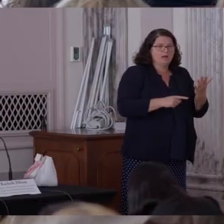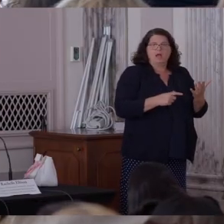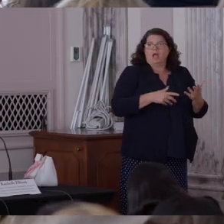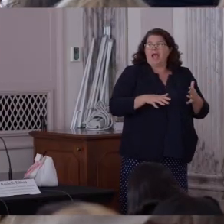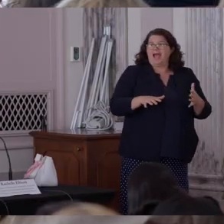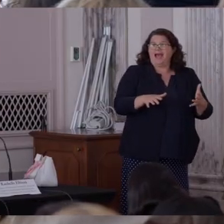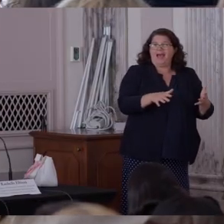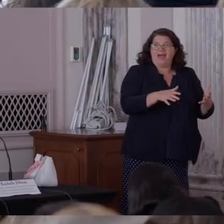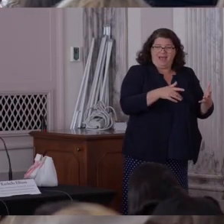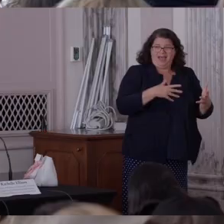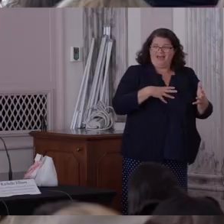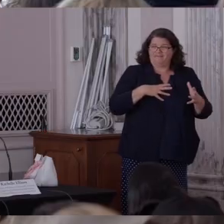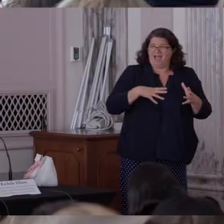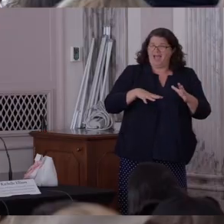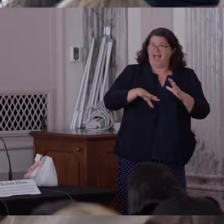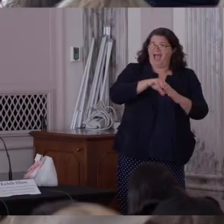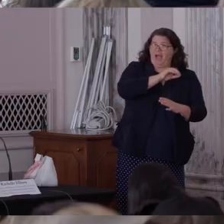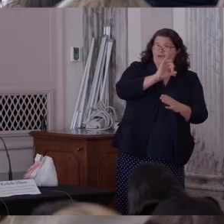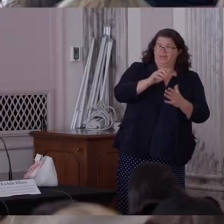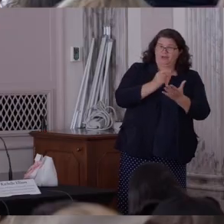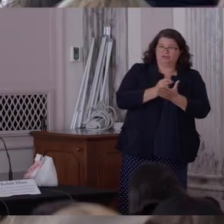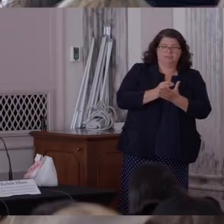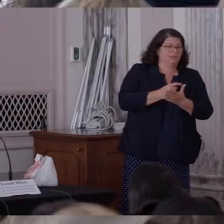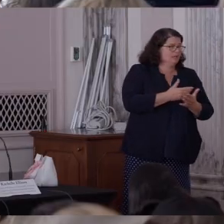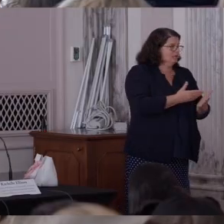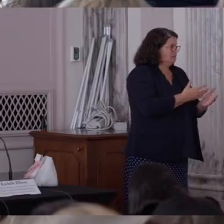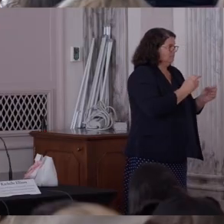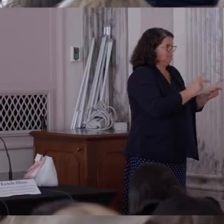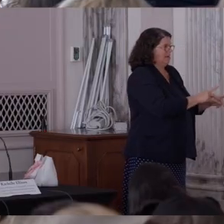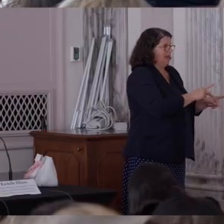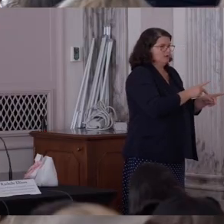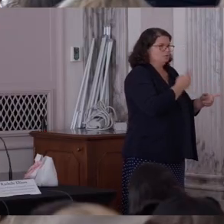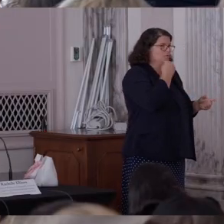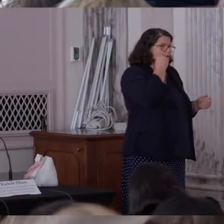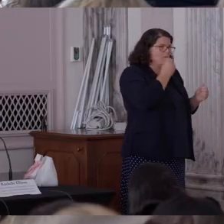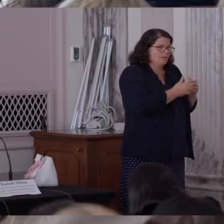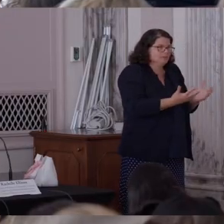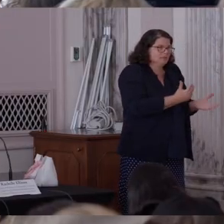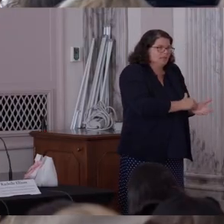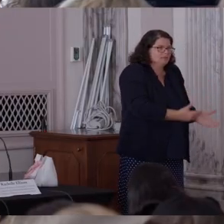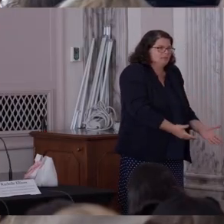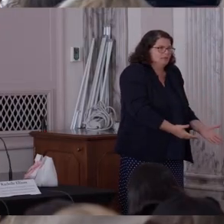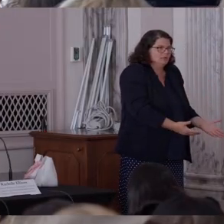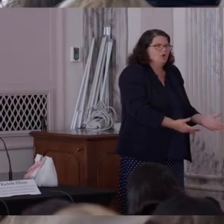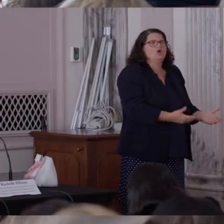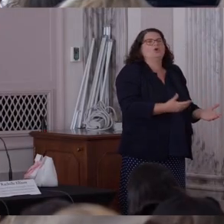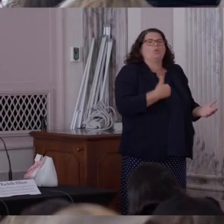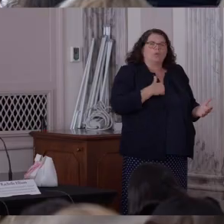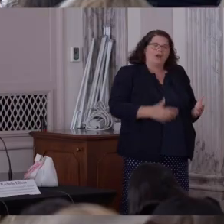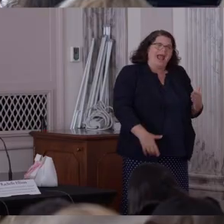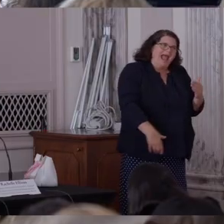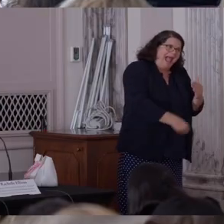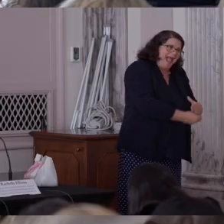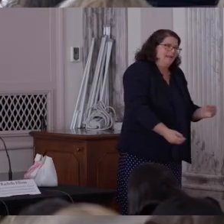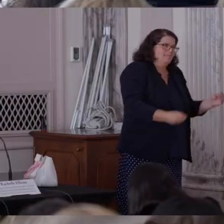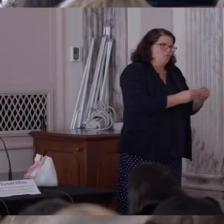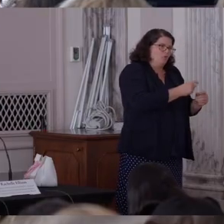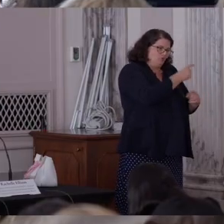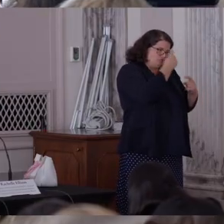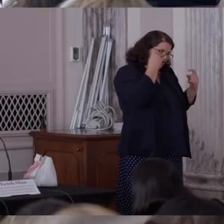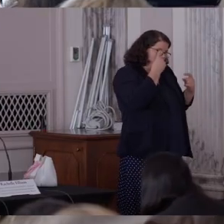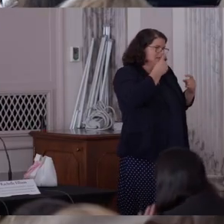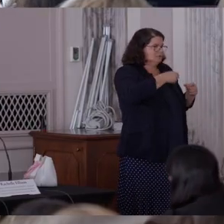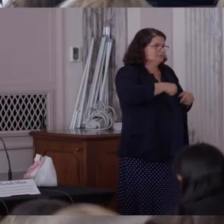no other place for them to do. They've done everything we've asked them to do from a treatment perspective, and now we're traumatizing them again by sending them back